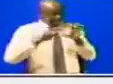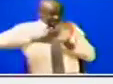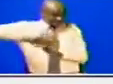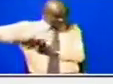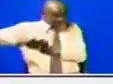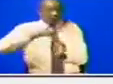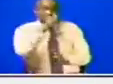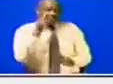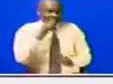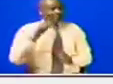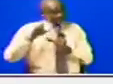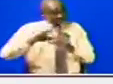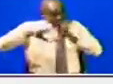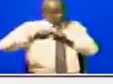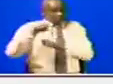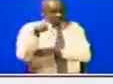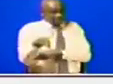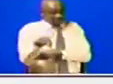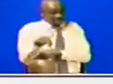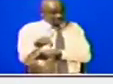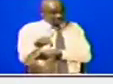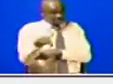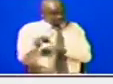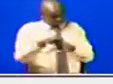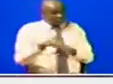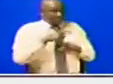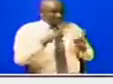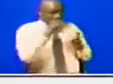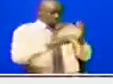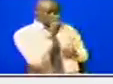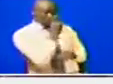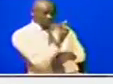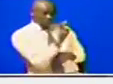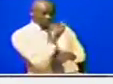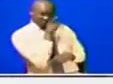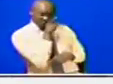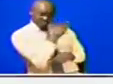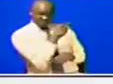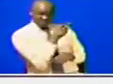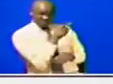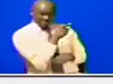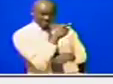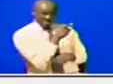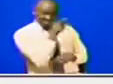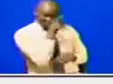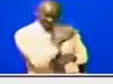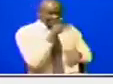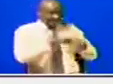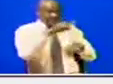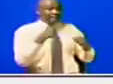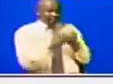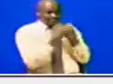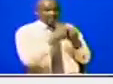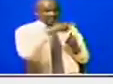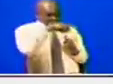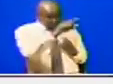private sector in the domestic space to take up the domestic space. But what we saw is that as that accrual of debt happened, they were going